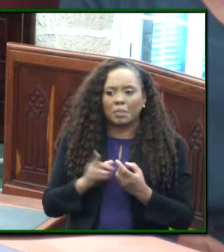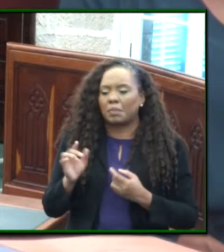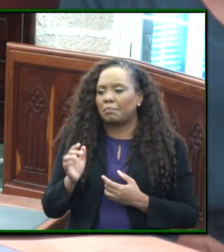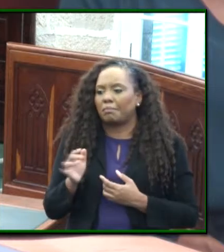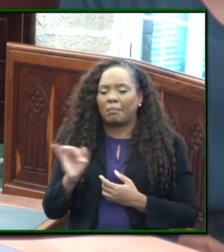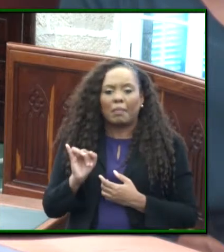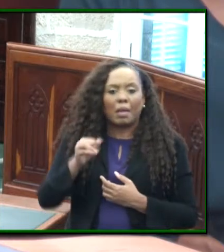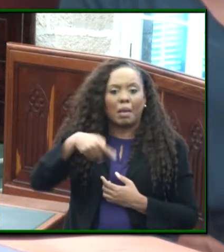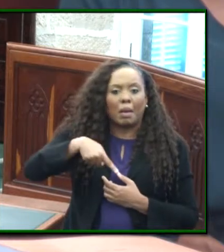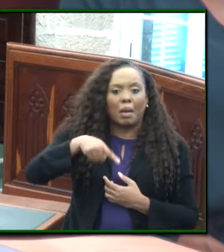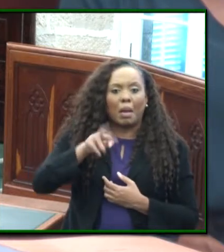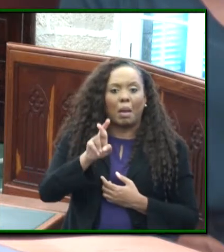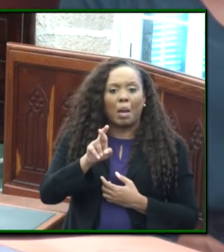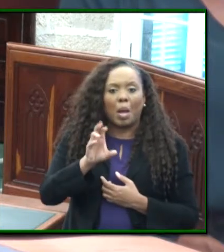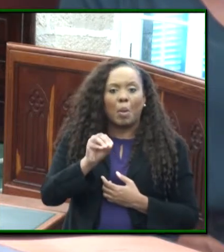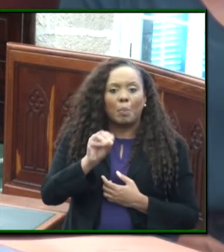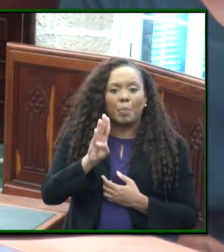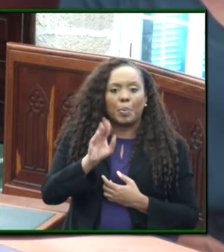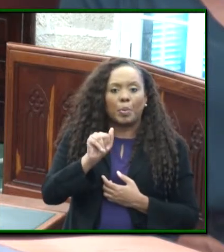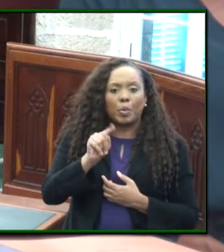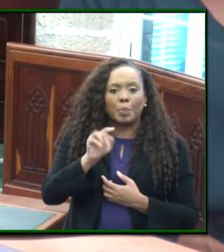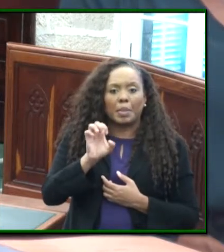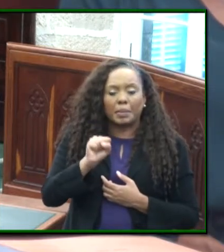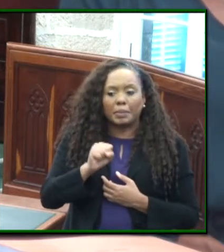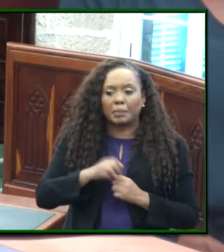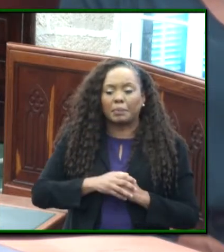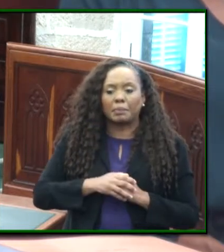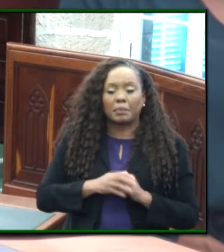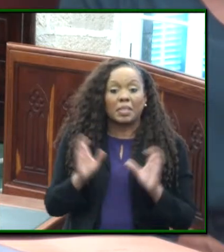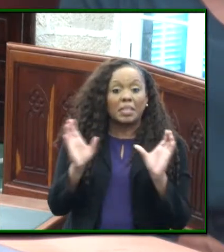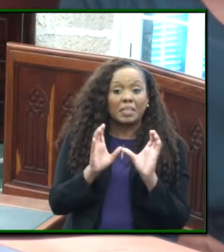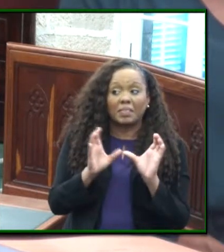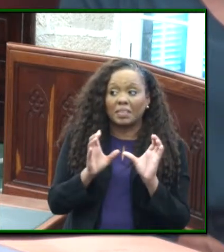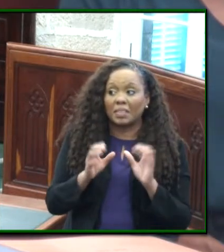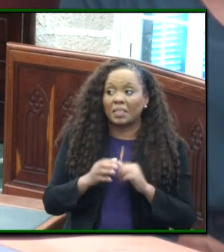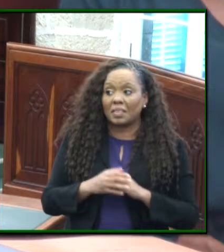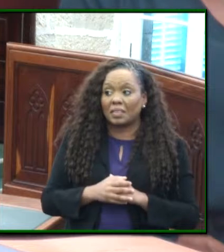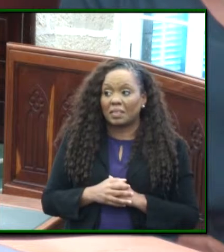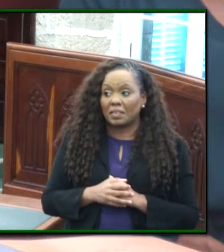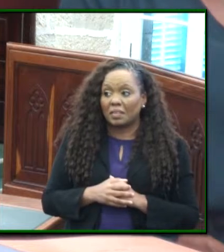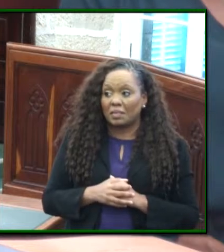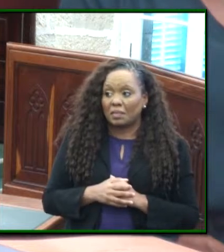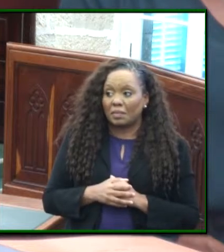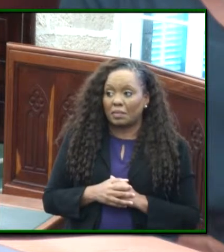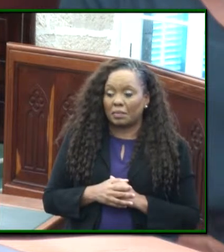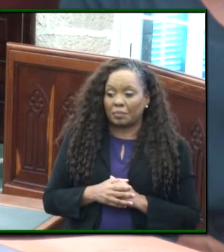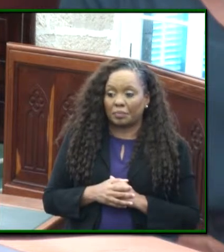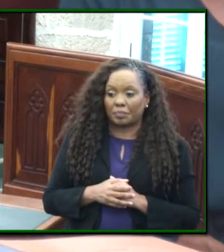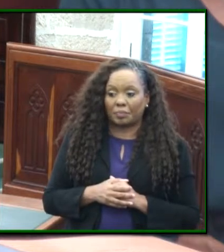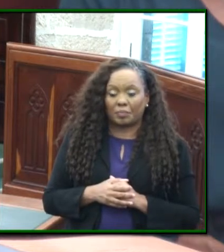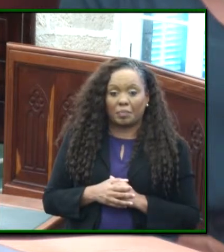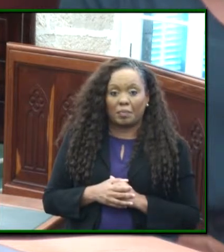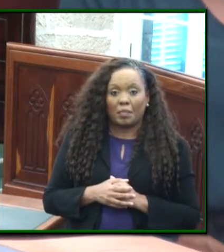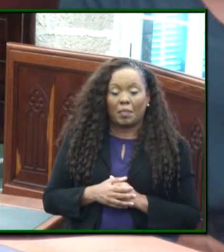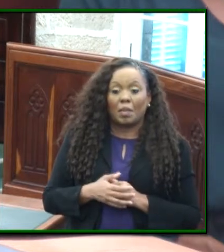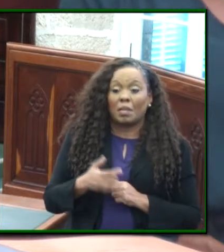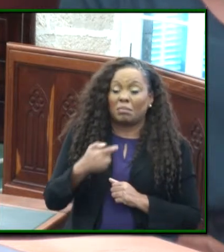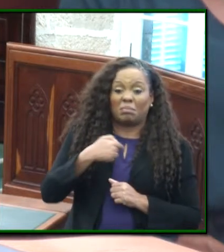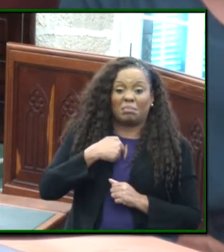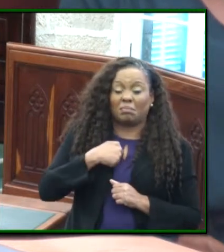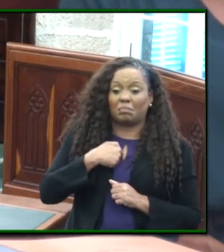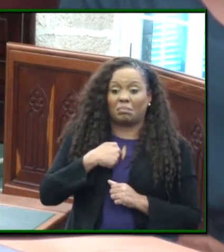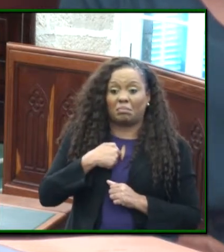probates, issuing certificates. 30 seconds, sir. And I, for one, cannot understand